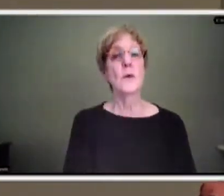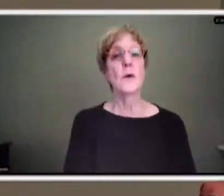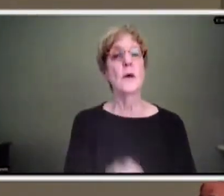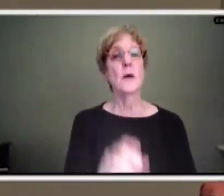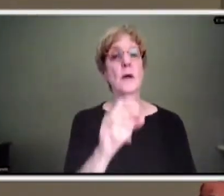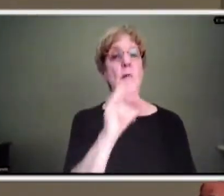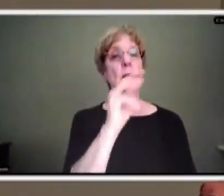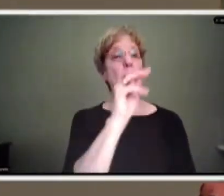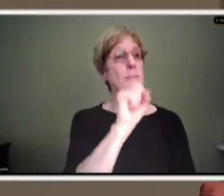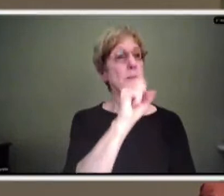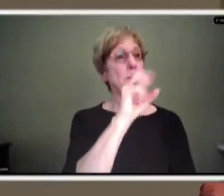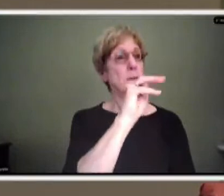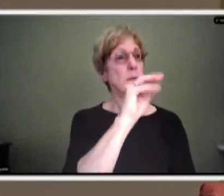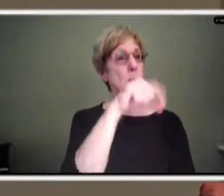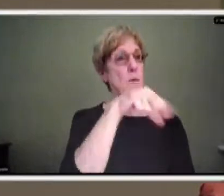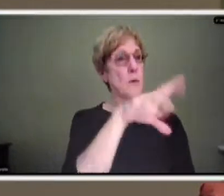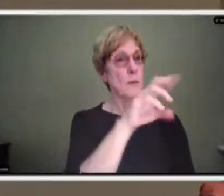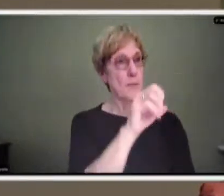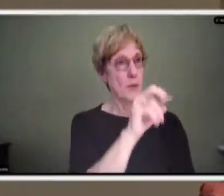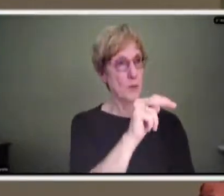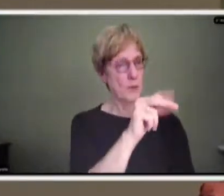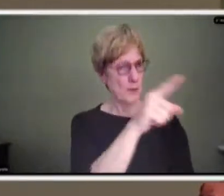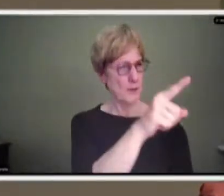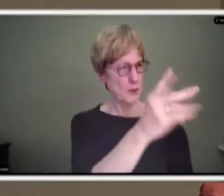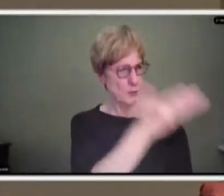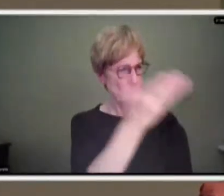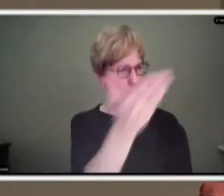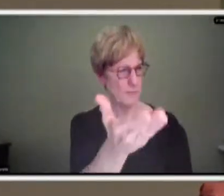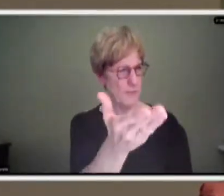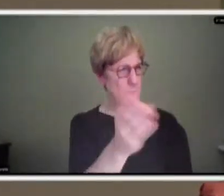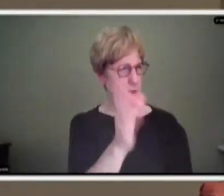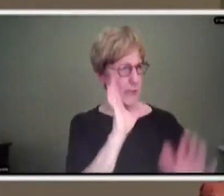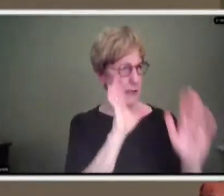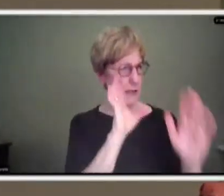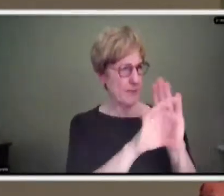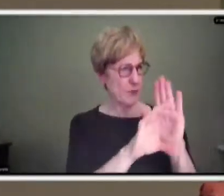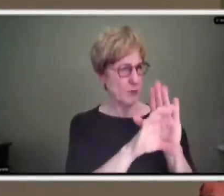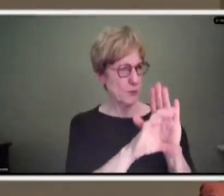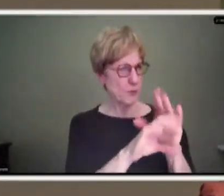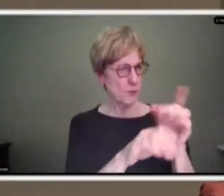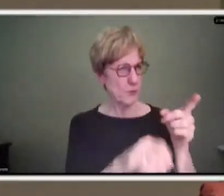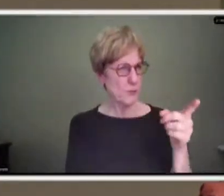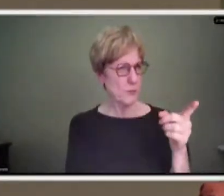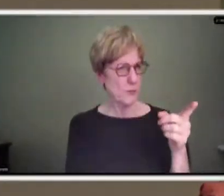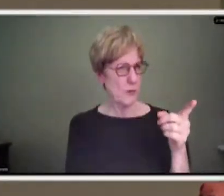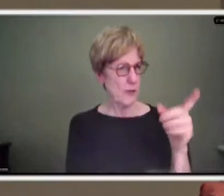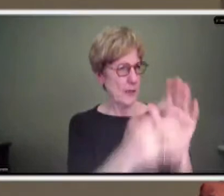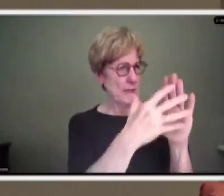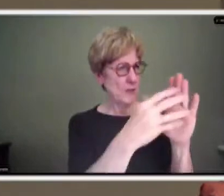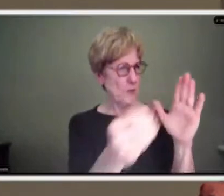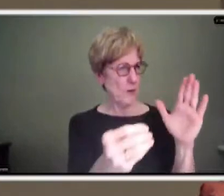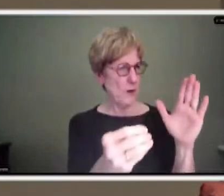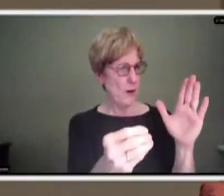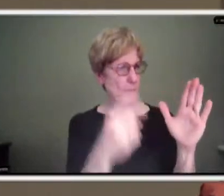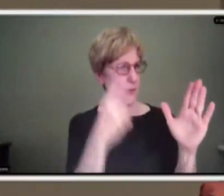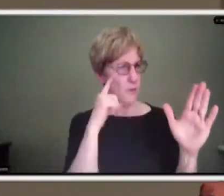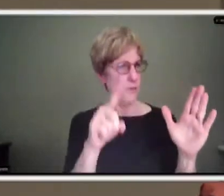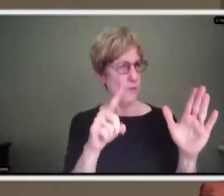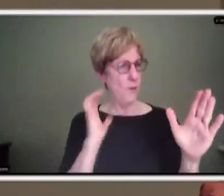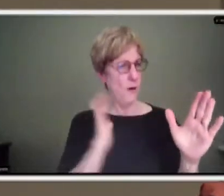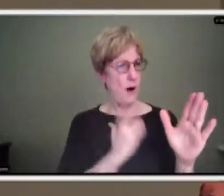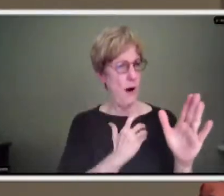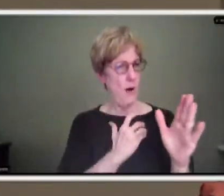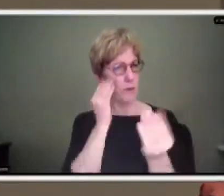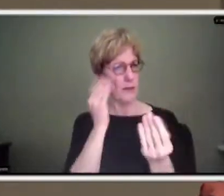McQueen. Did you submit the pictures that you have? Is there a copy for council for our packet? Is